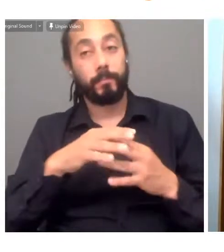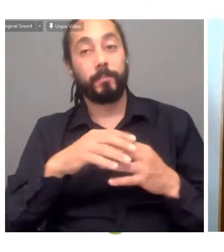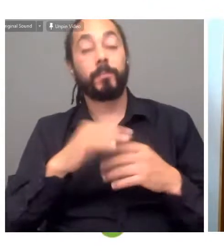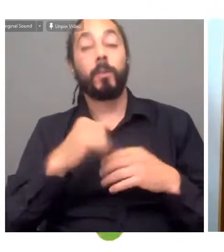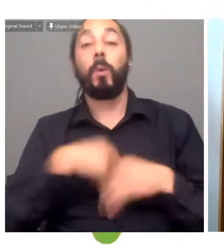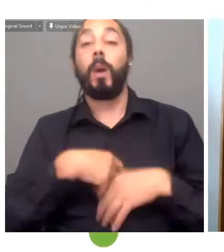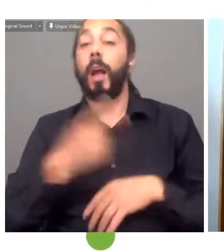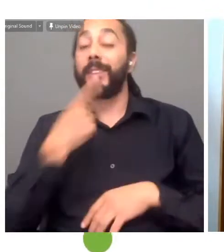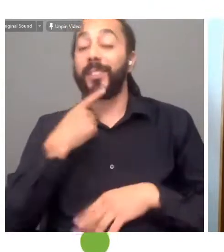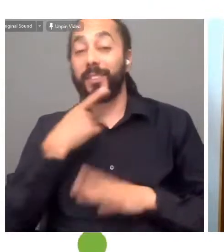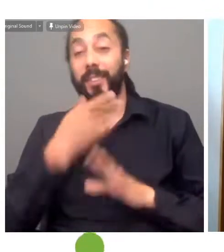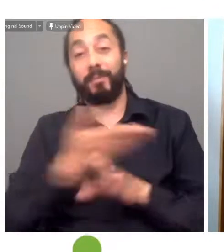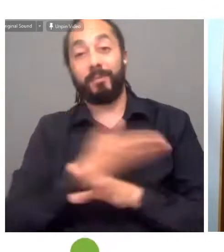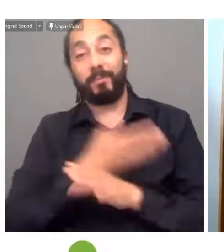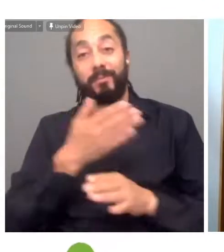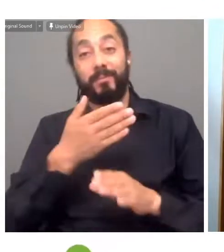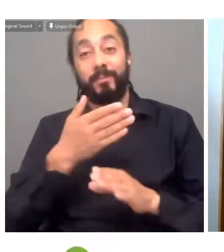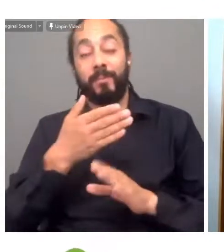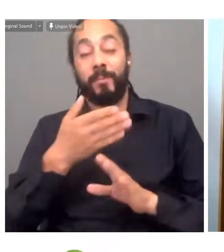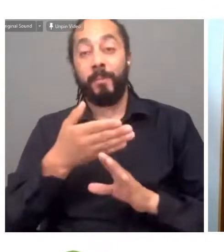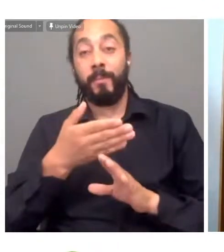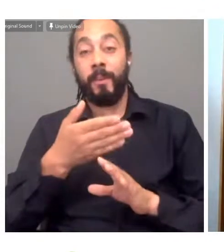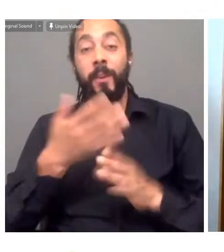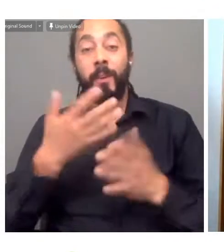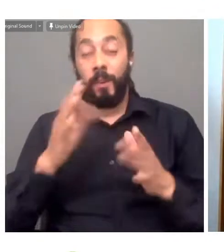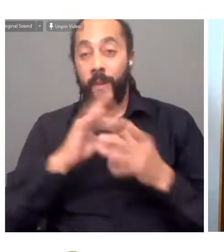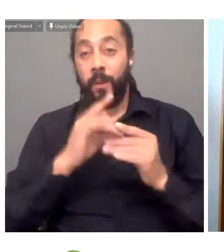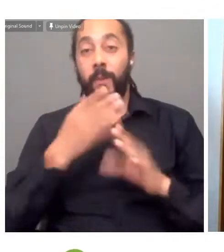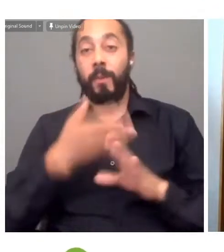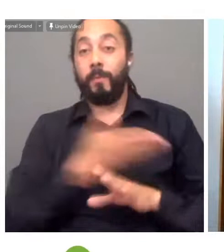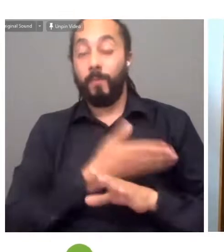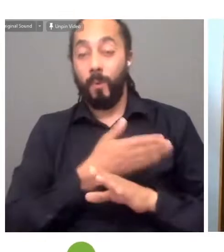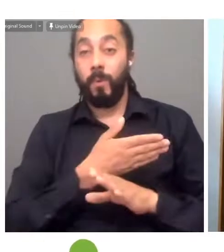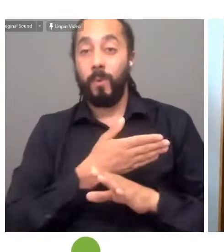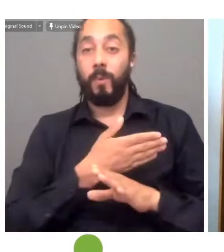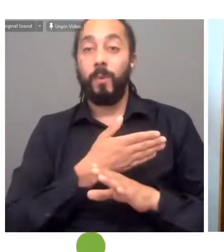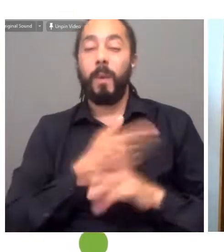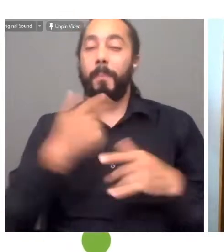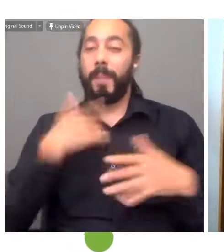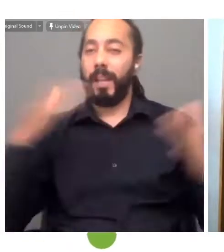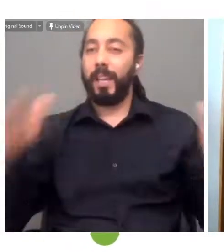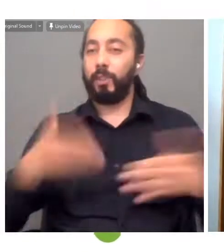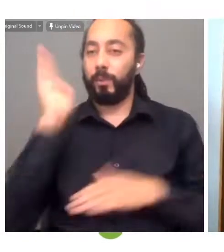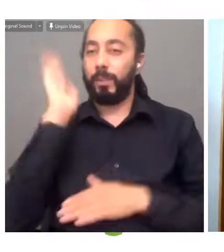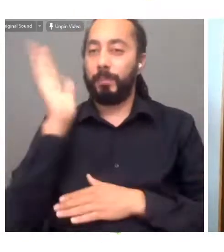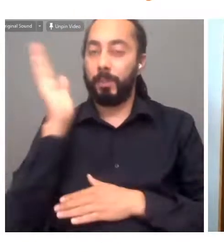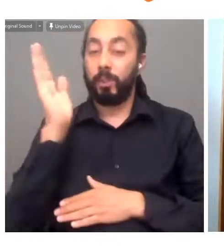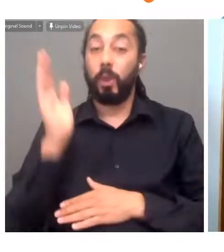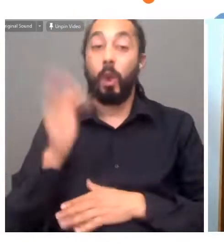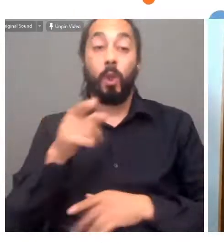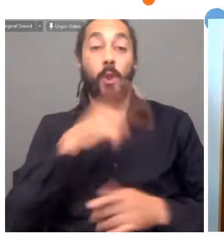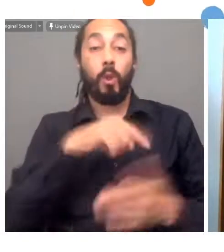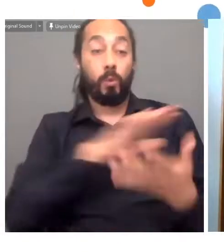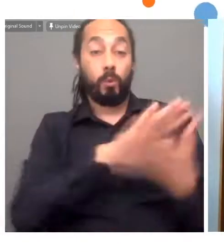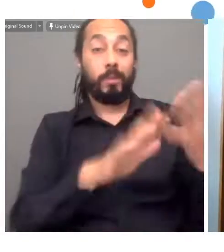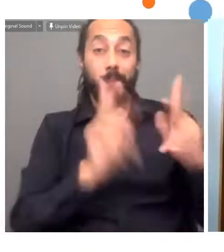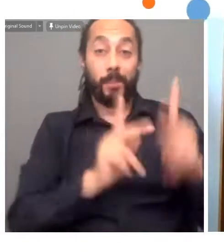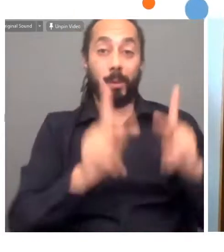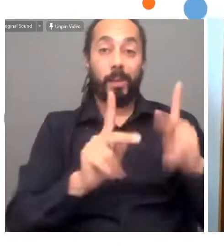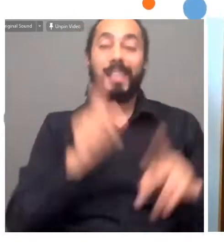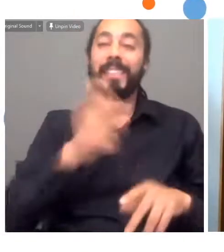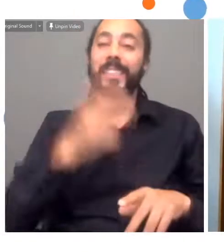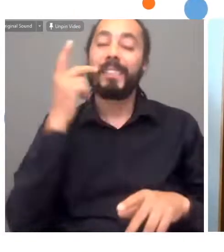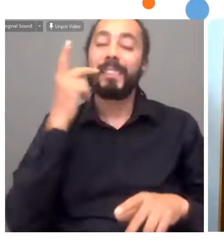know, those people need to see themselves on screen, on stage, and in the boardroom. So